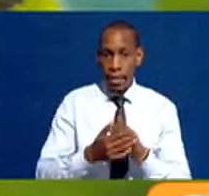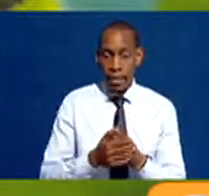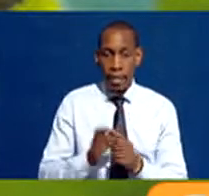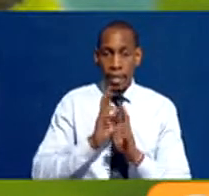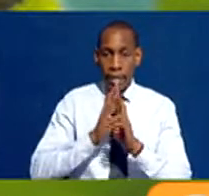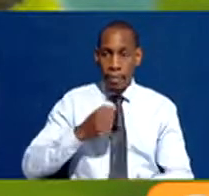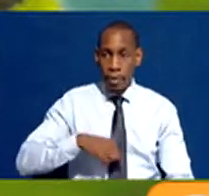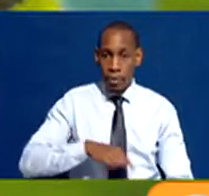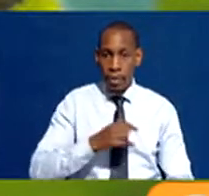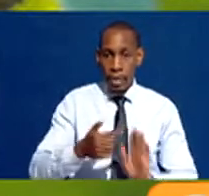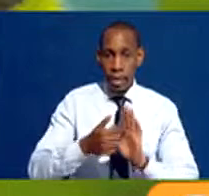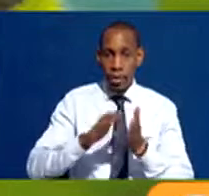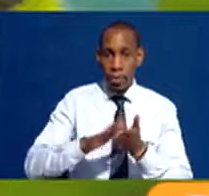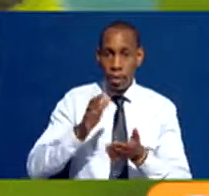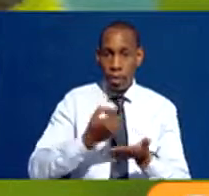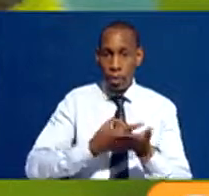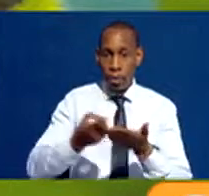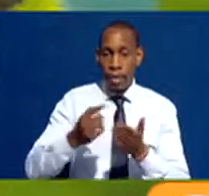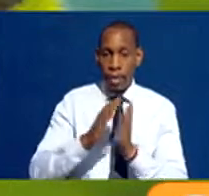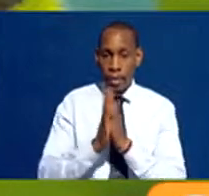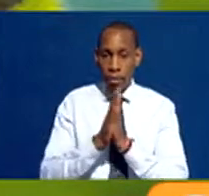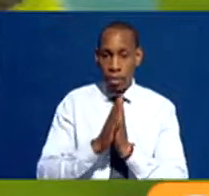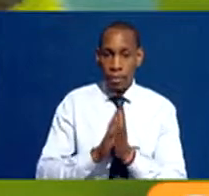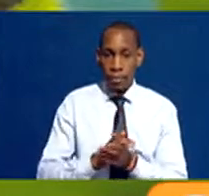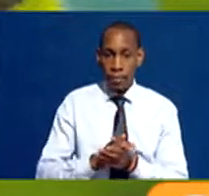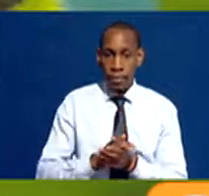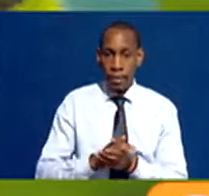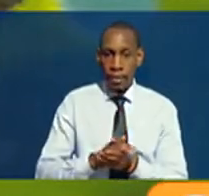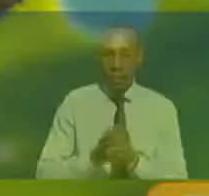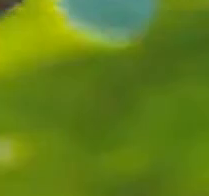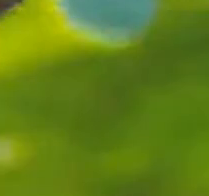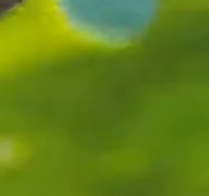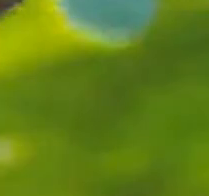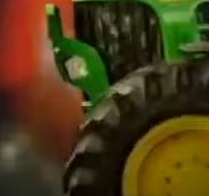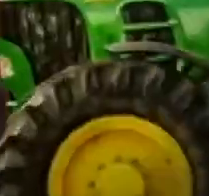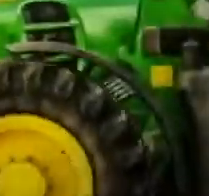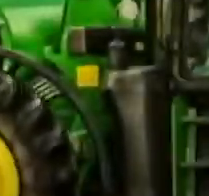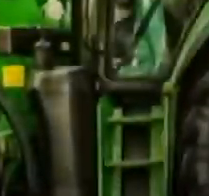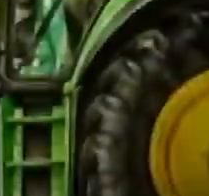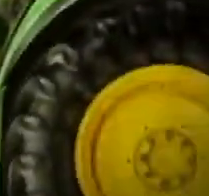own Dennis Etienne has more on this week's Smart Farm.